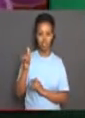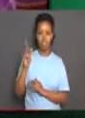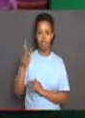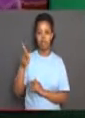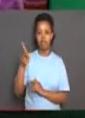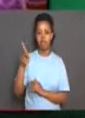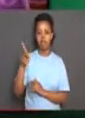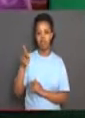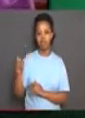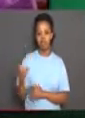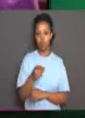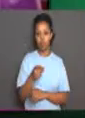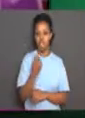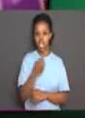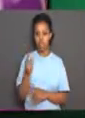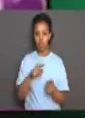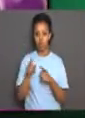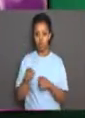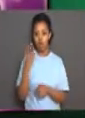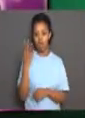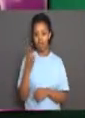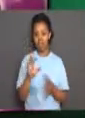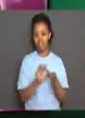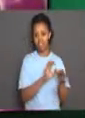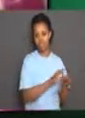have hemoglobin with 4 chains.